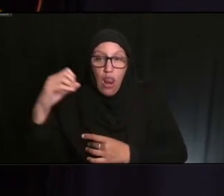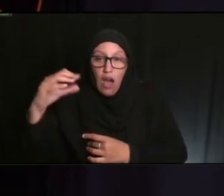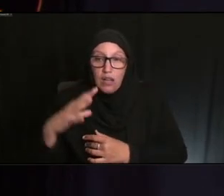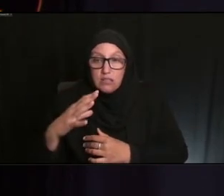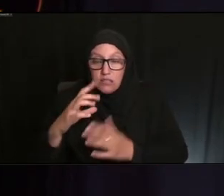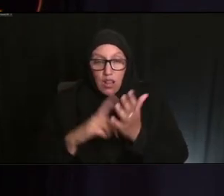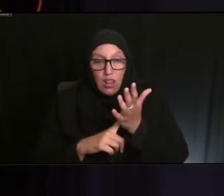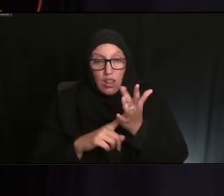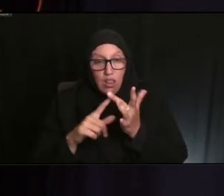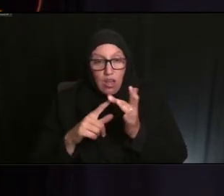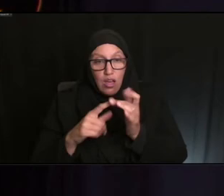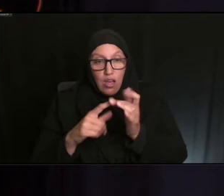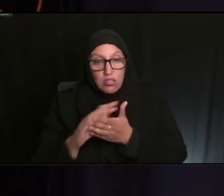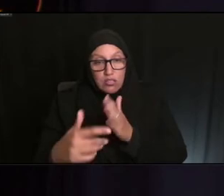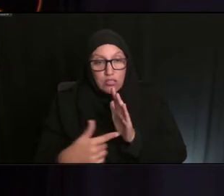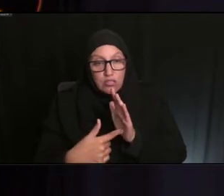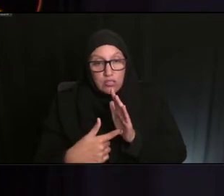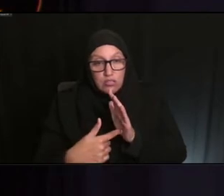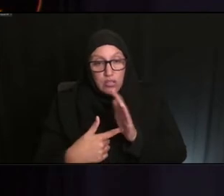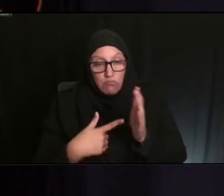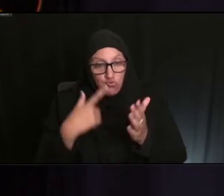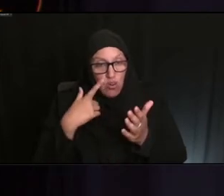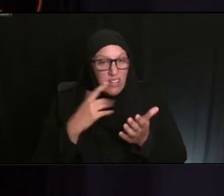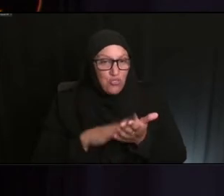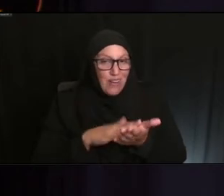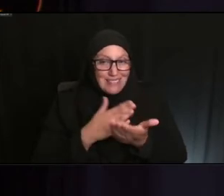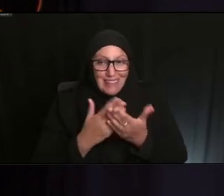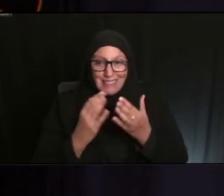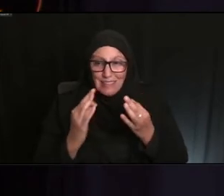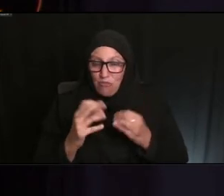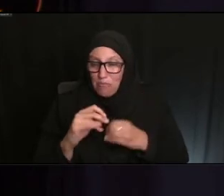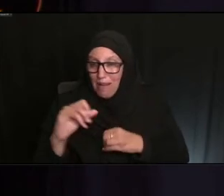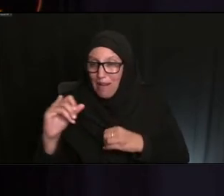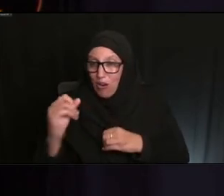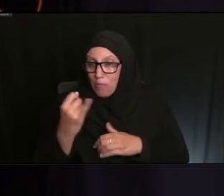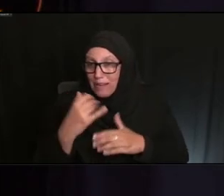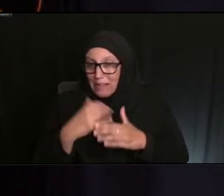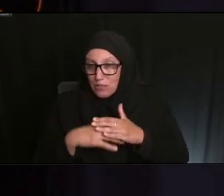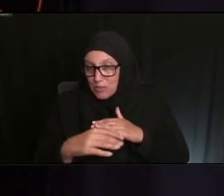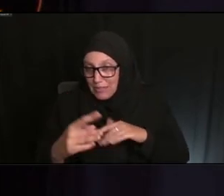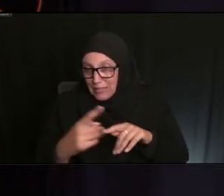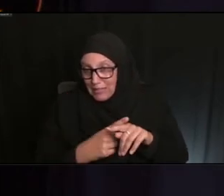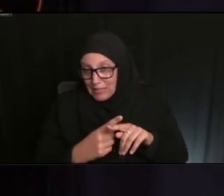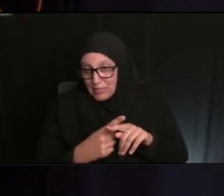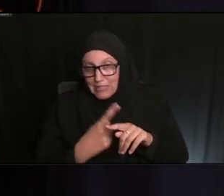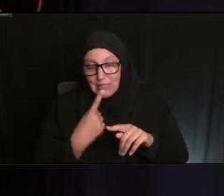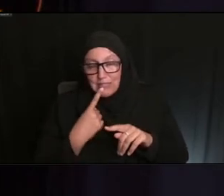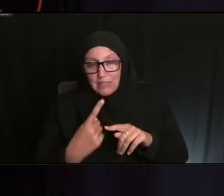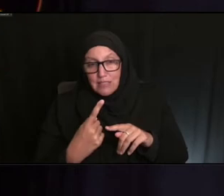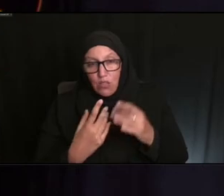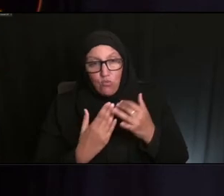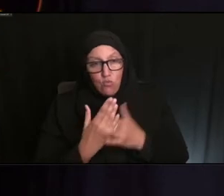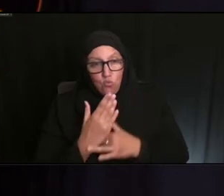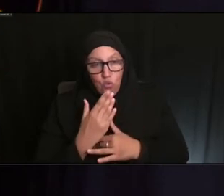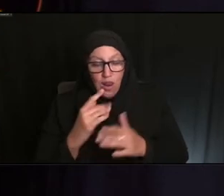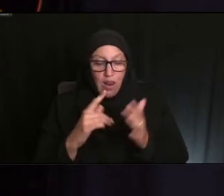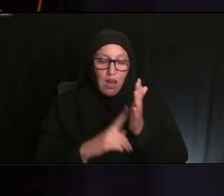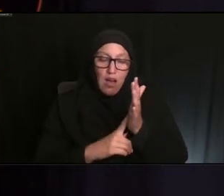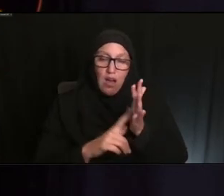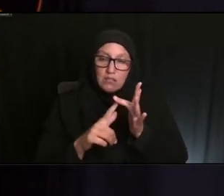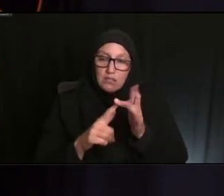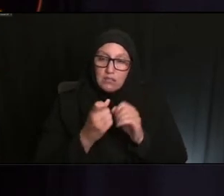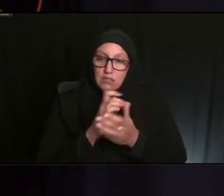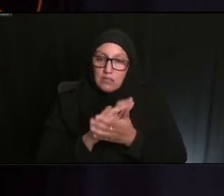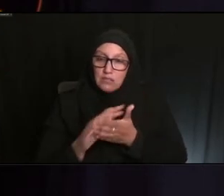exactly, because I'm trying to translate the Arabic into English. He says through ad-daw. Because our understanding of light is